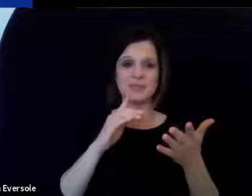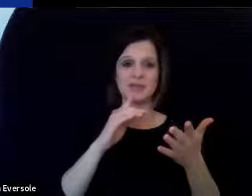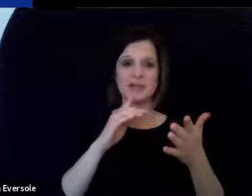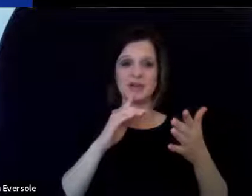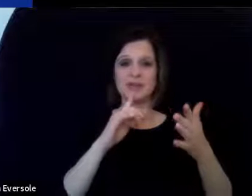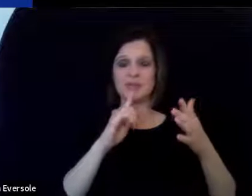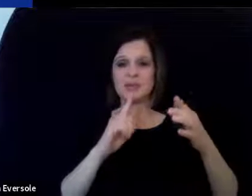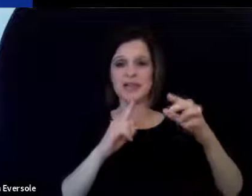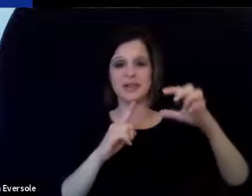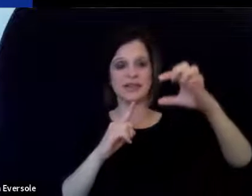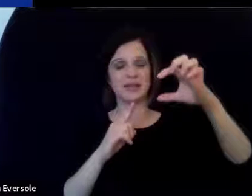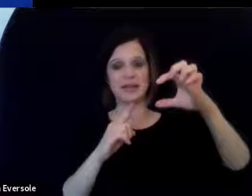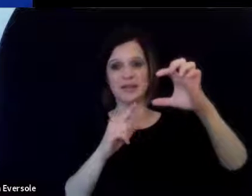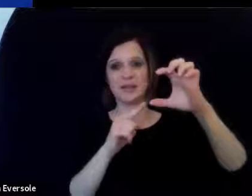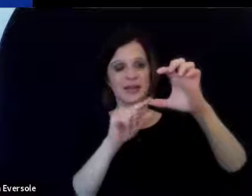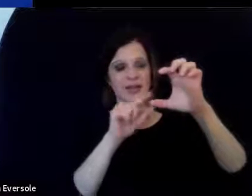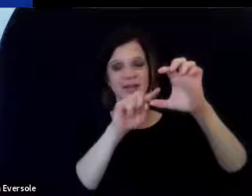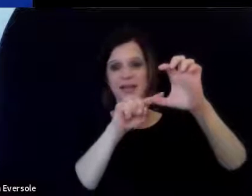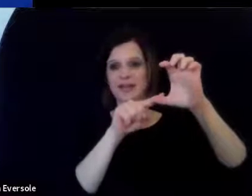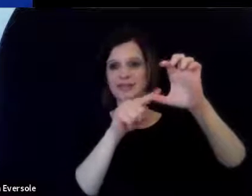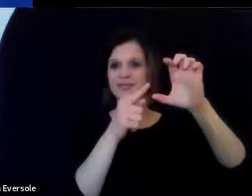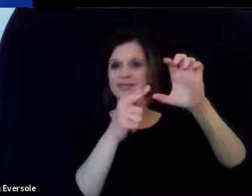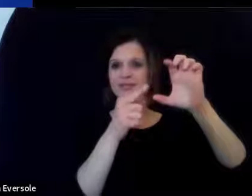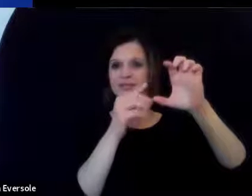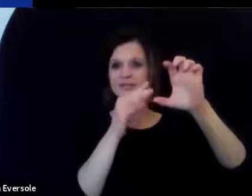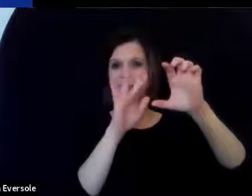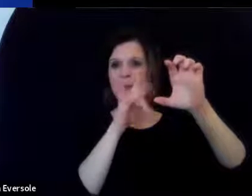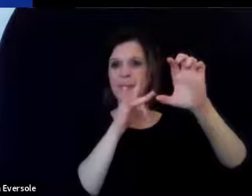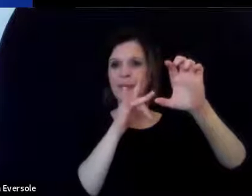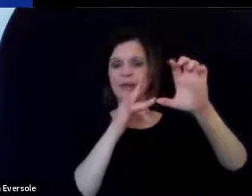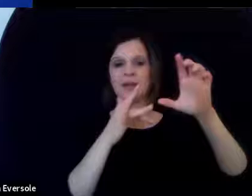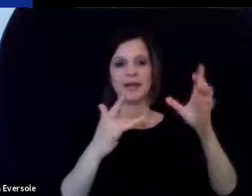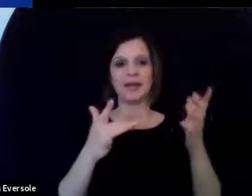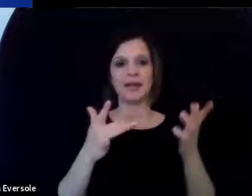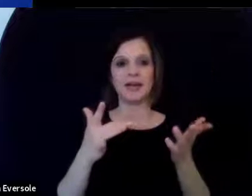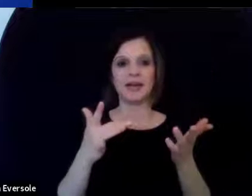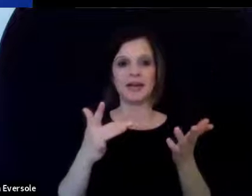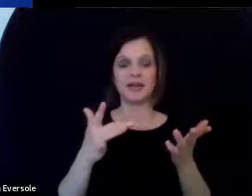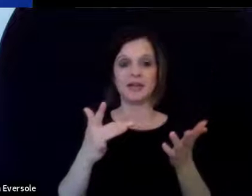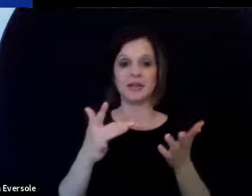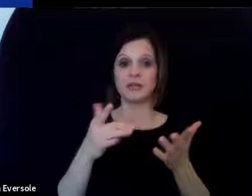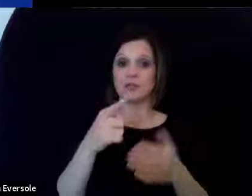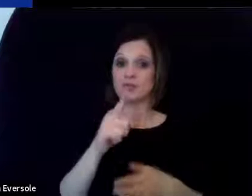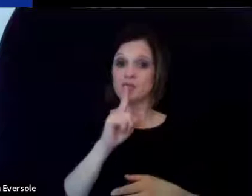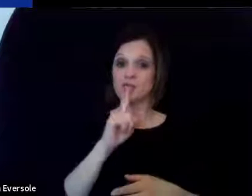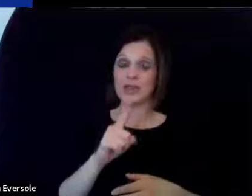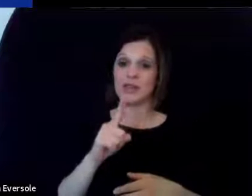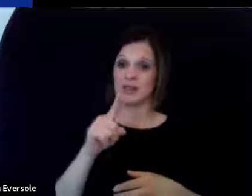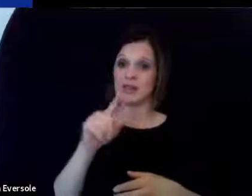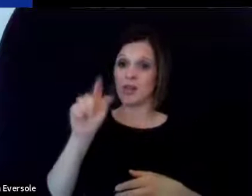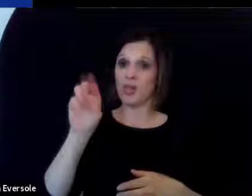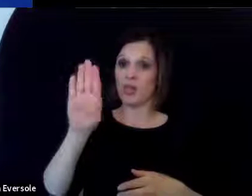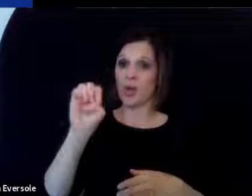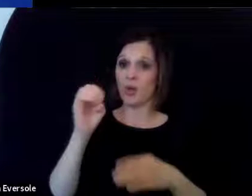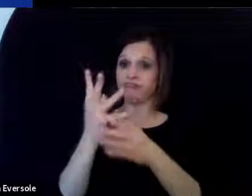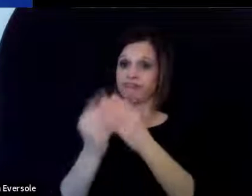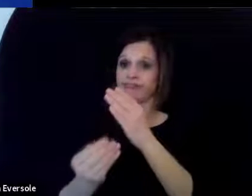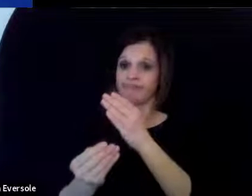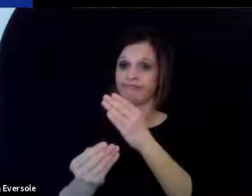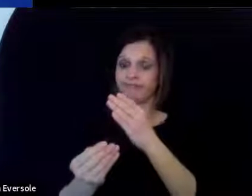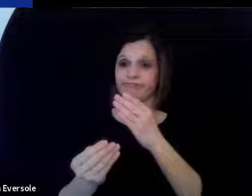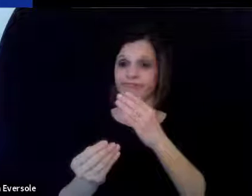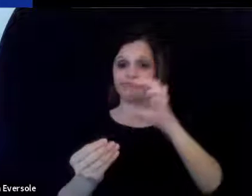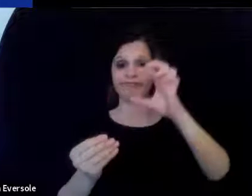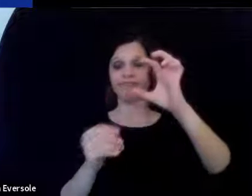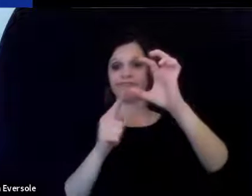that you'll notice in all but one of the images, they really don't seem to have earlobes. The bottom part of the